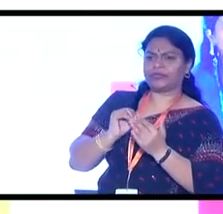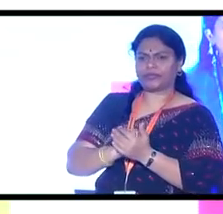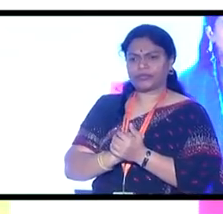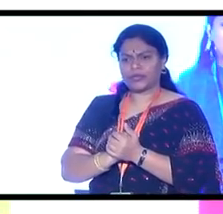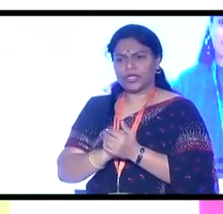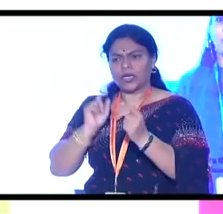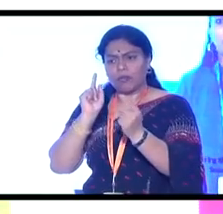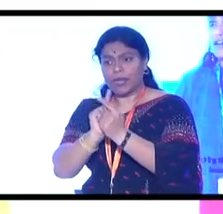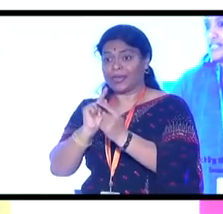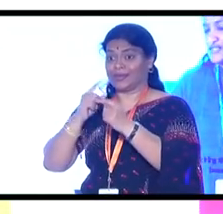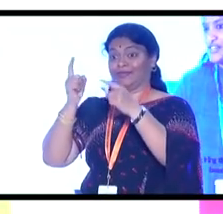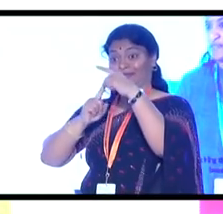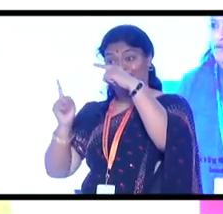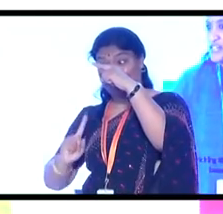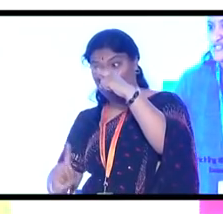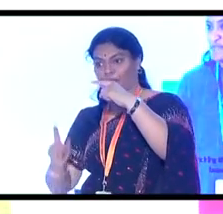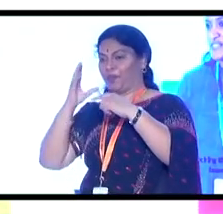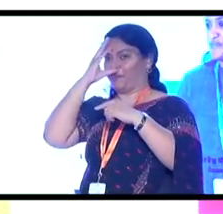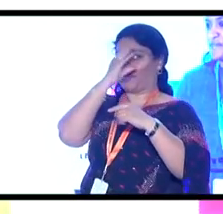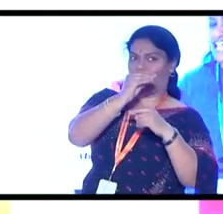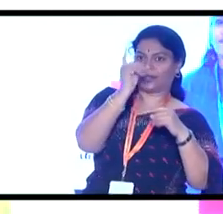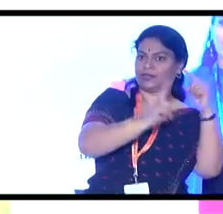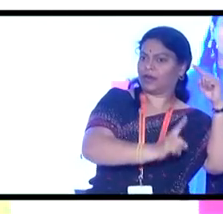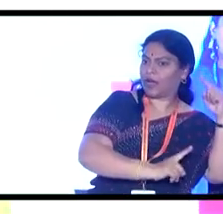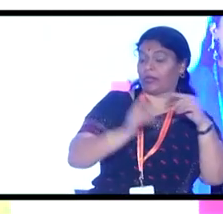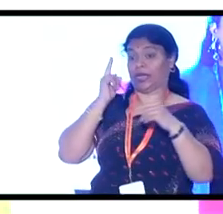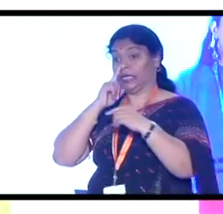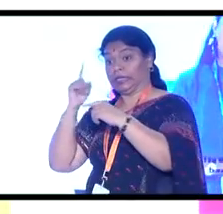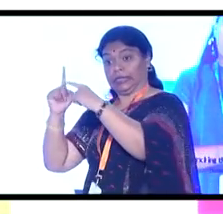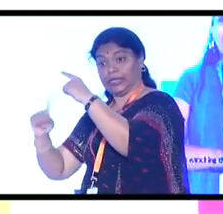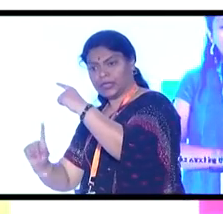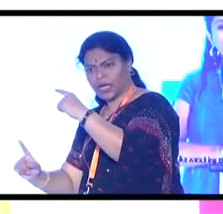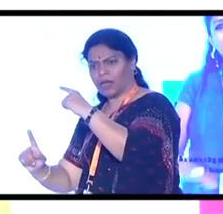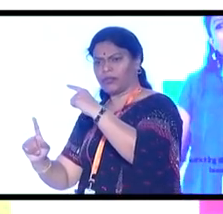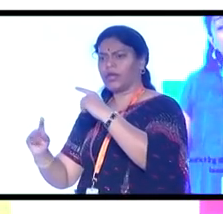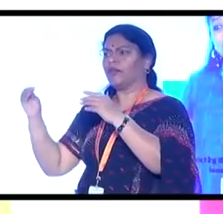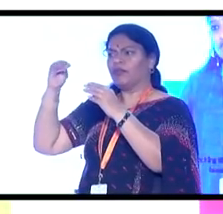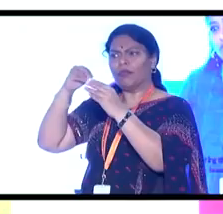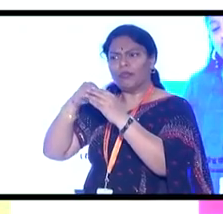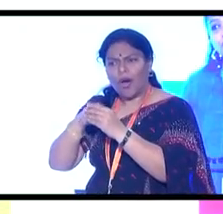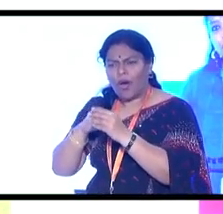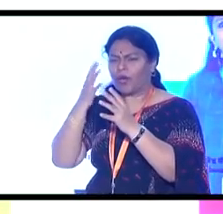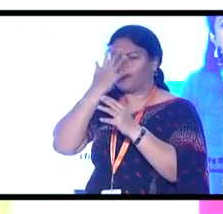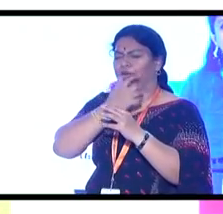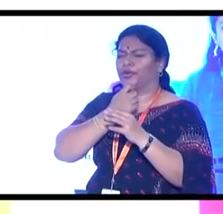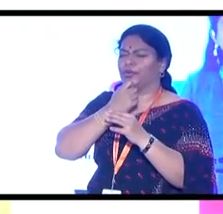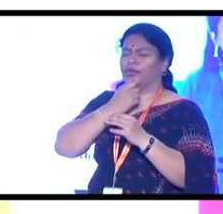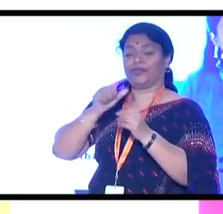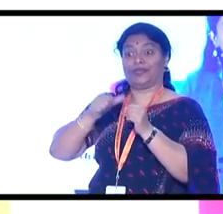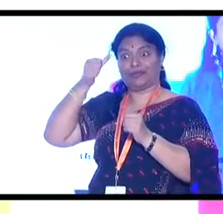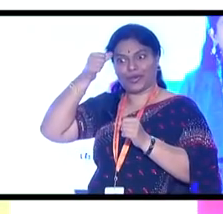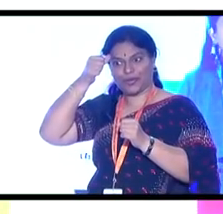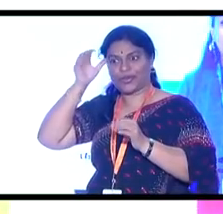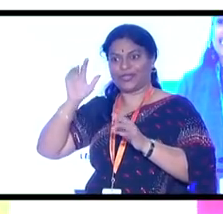Make that trip, girls' trip, boys' trip that you've been planning forever. More than anything else, make just beautiful memories for